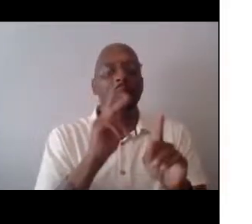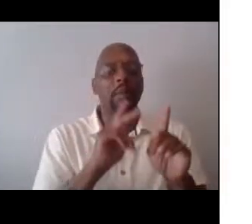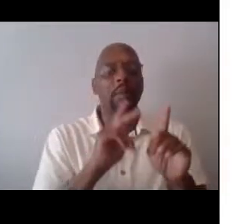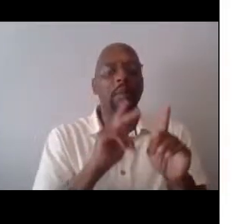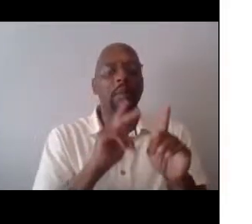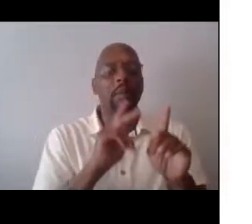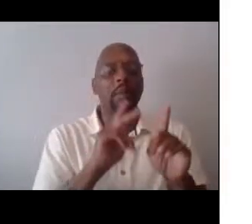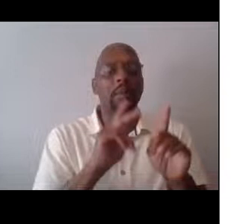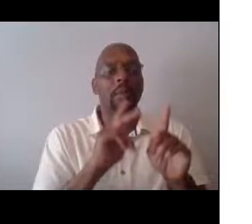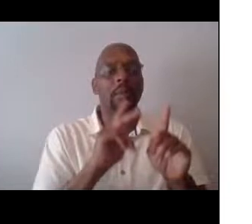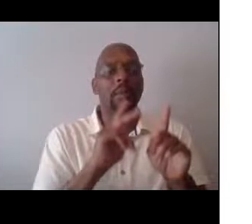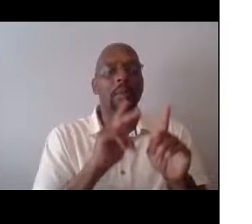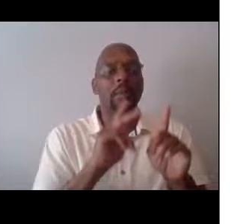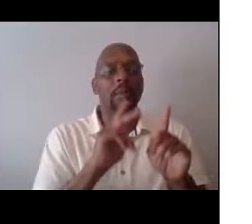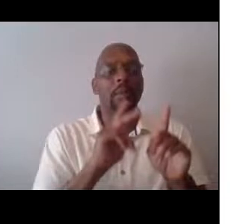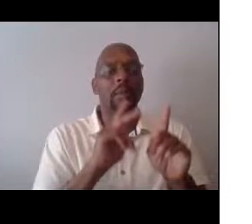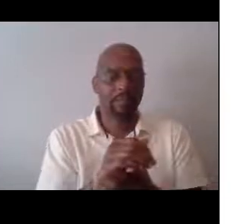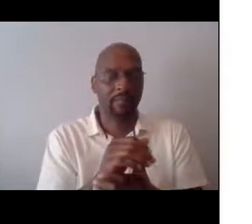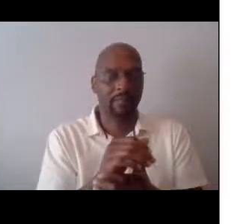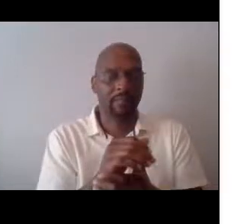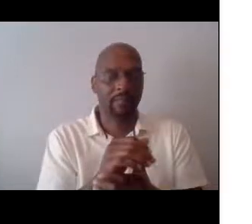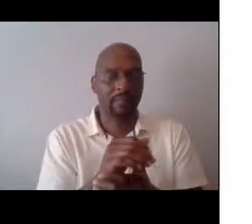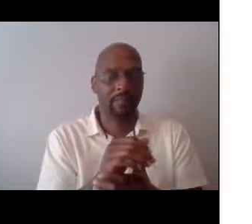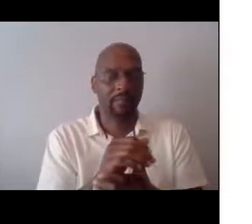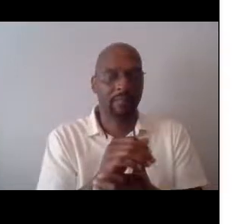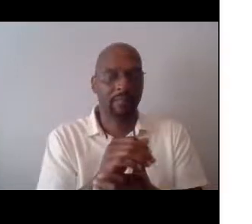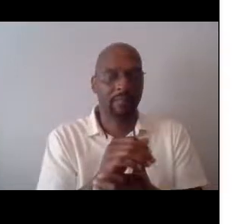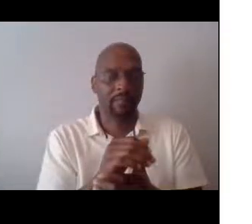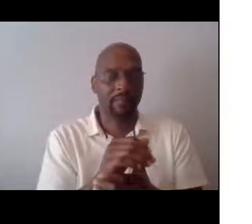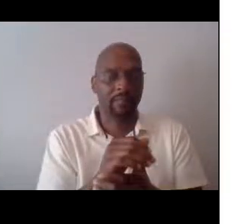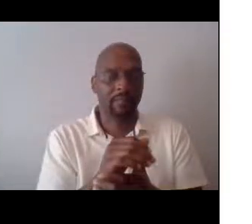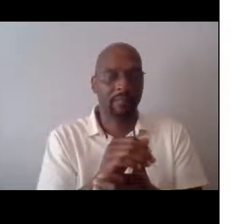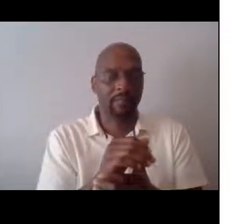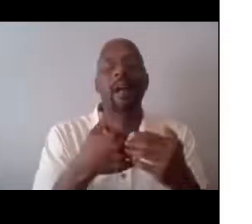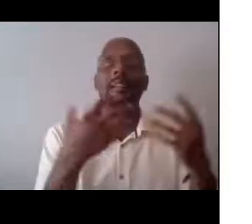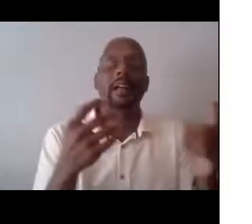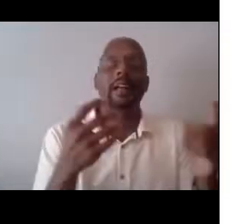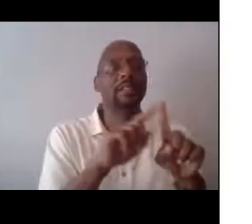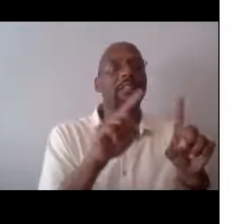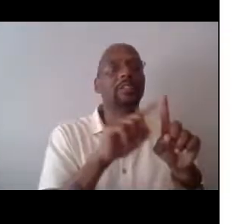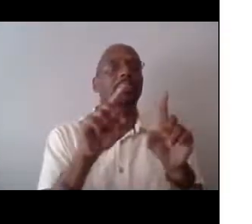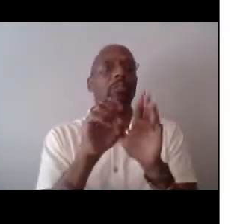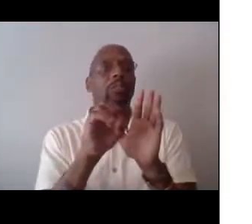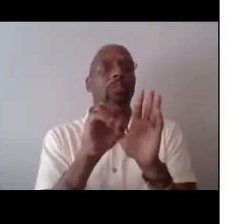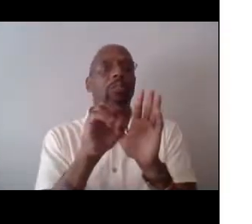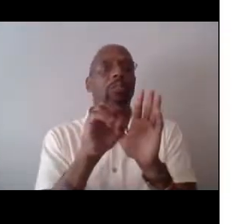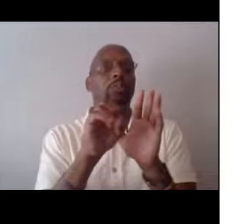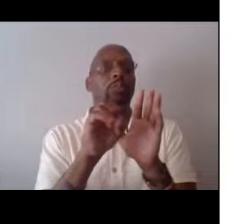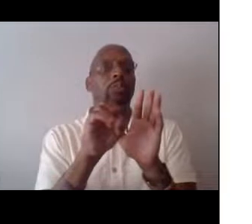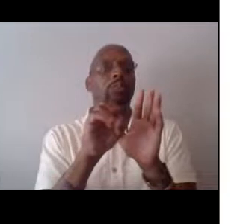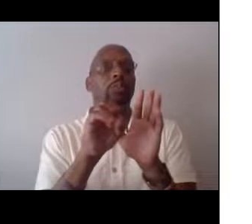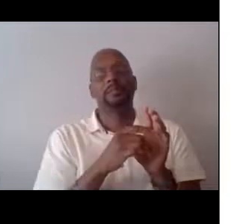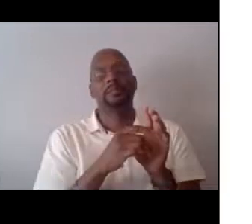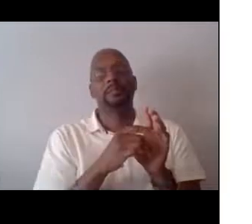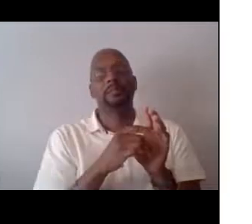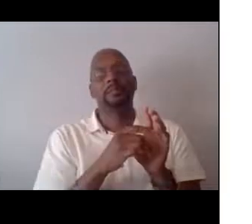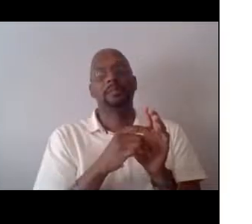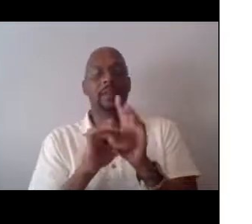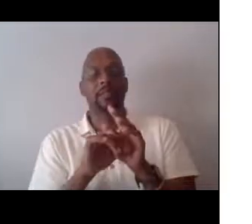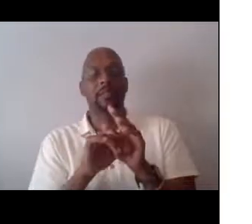Avital mentioned, in the application pool alone, there was a lot of representation for folks identified as AB 1550